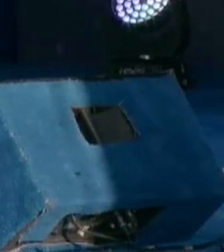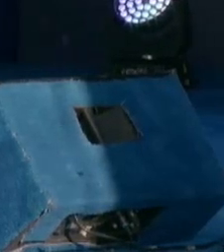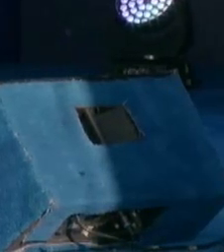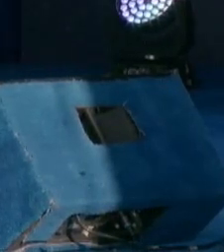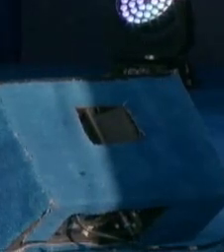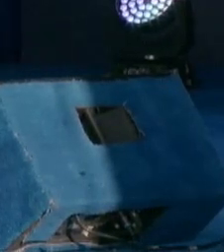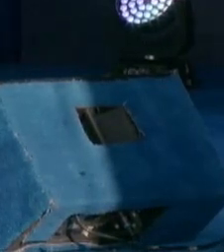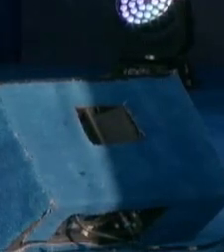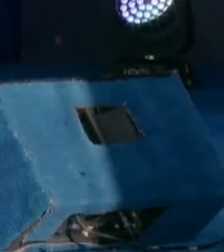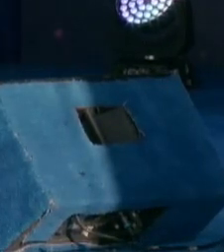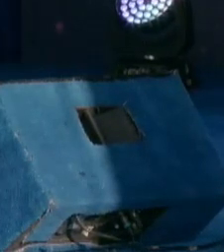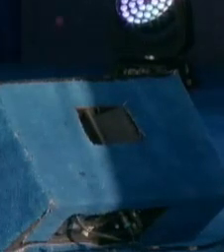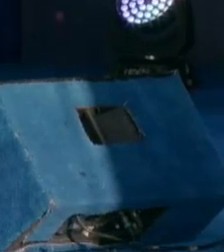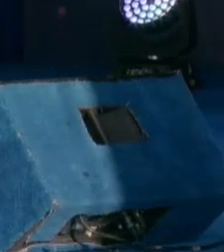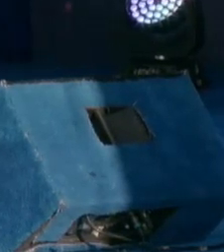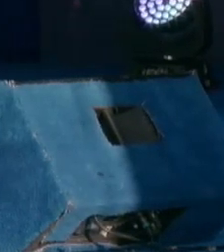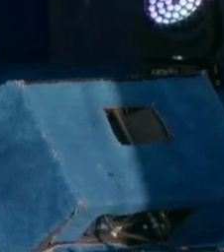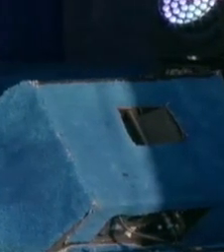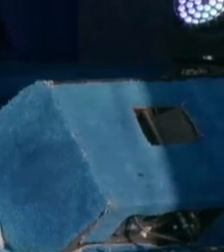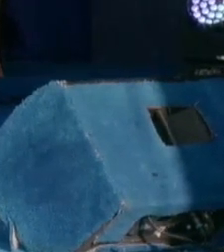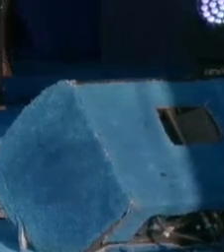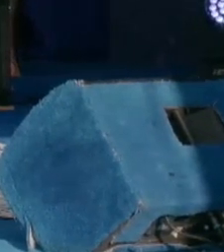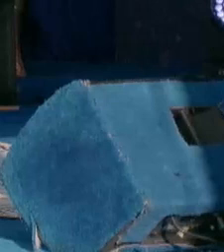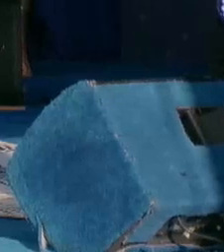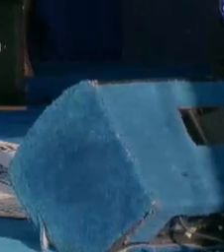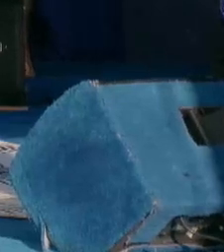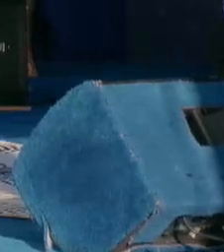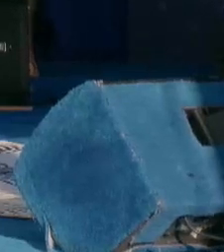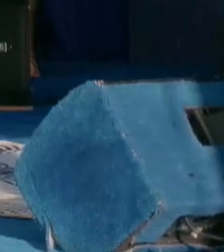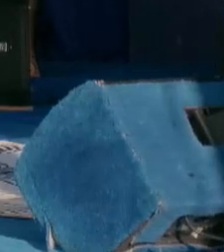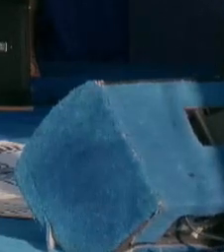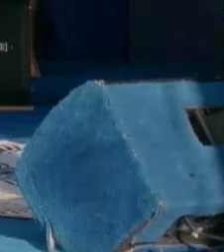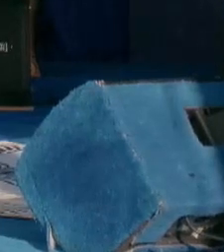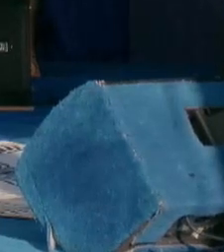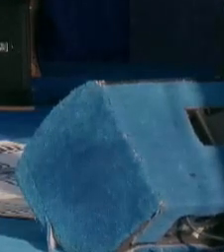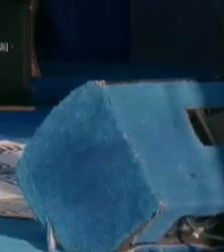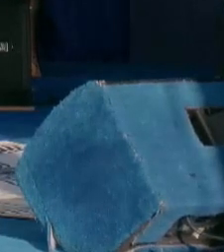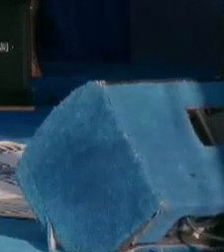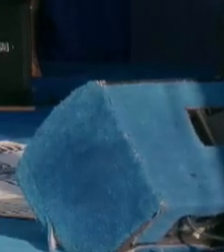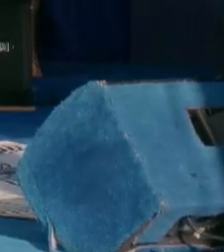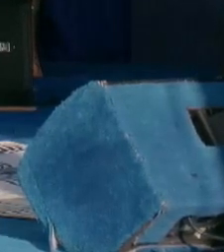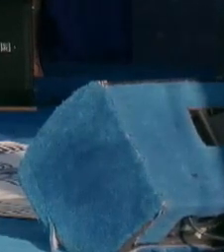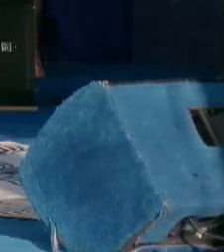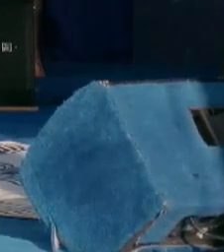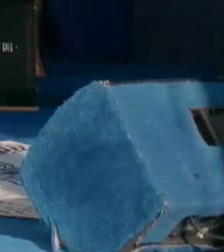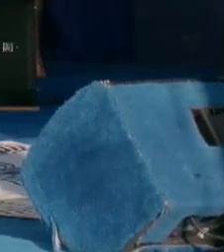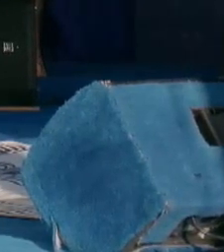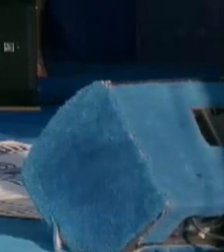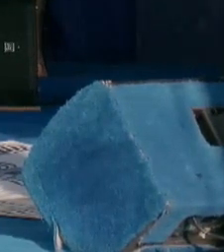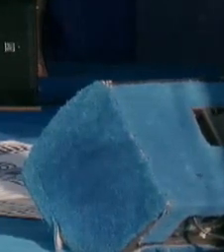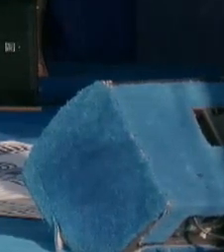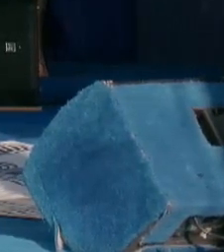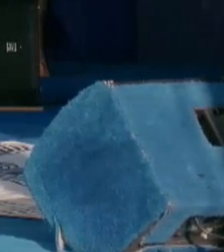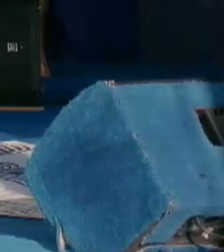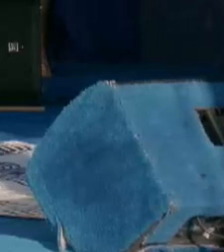He reveals, and we'll work on everything. We'll not be hearers only,